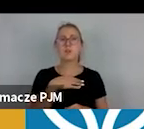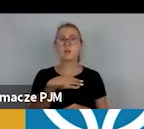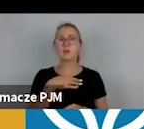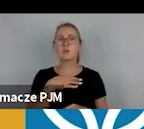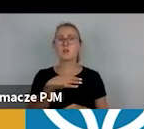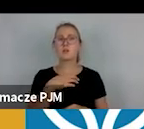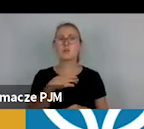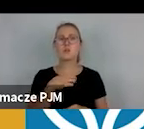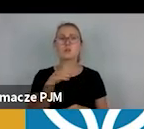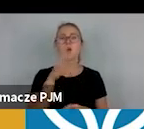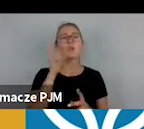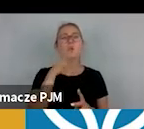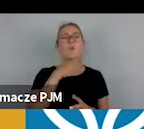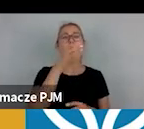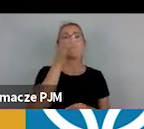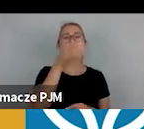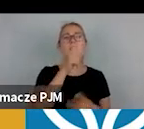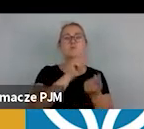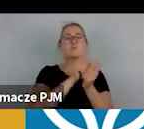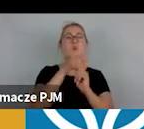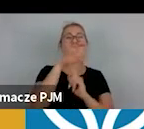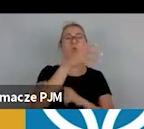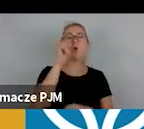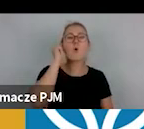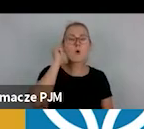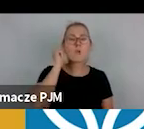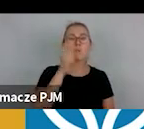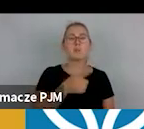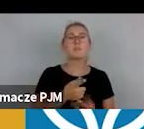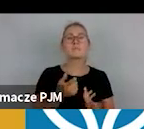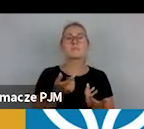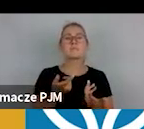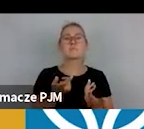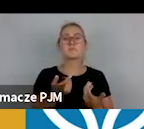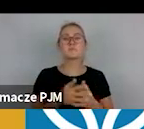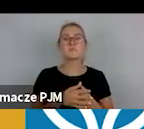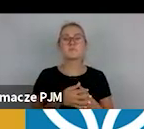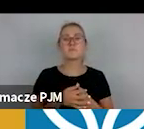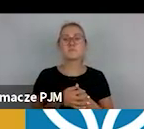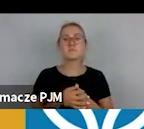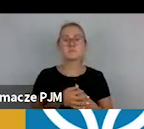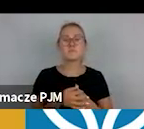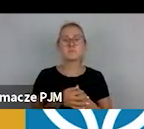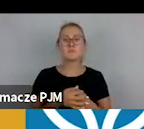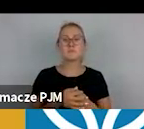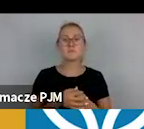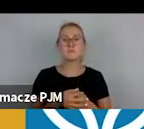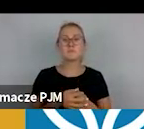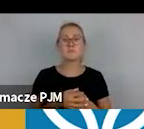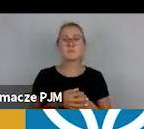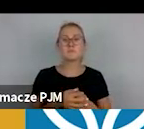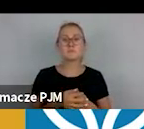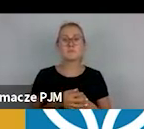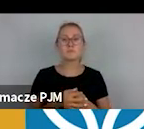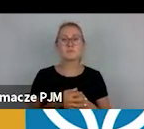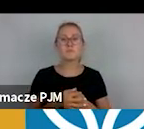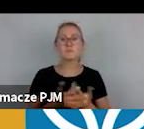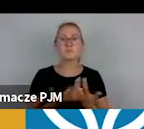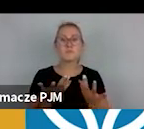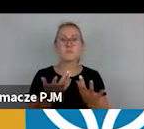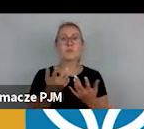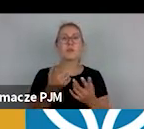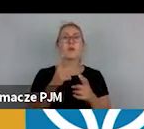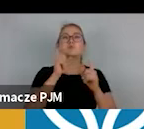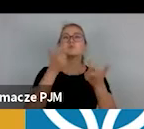they provided a range of answers. And he said, well, the greatest predictor of a man's involvement in gender equality work is an